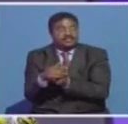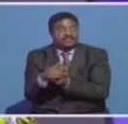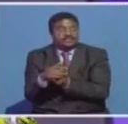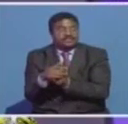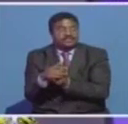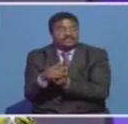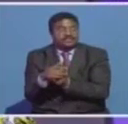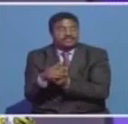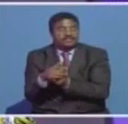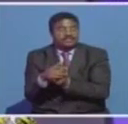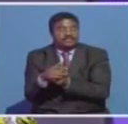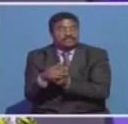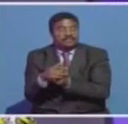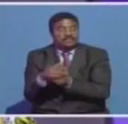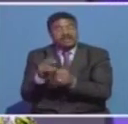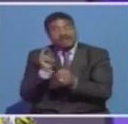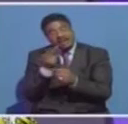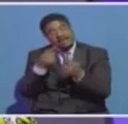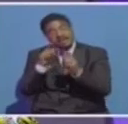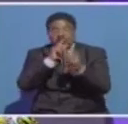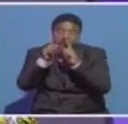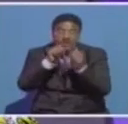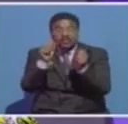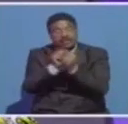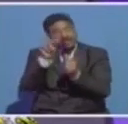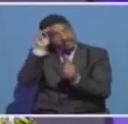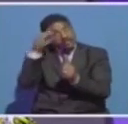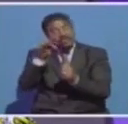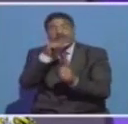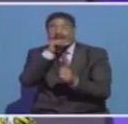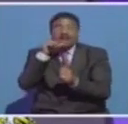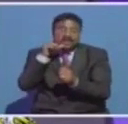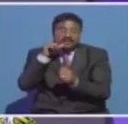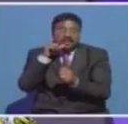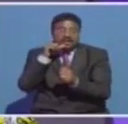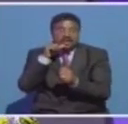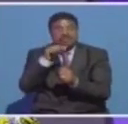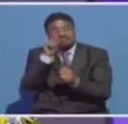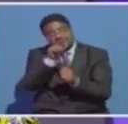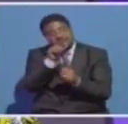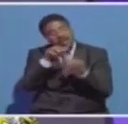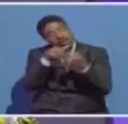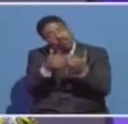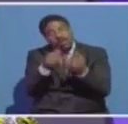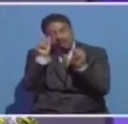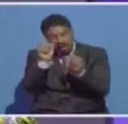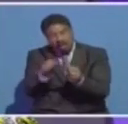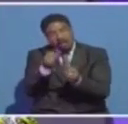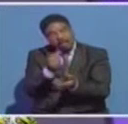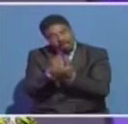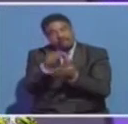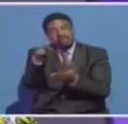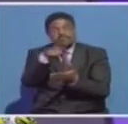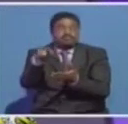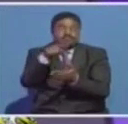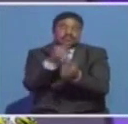it's something that we are talking with Ministry of Agriculture, Ministry of Livestock and Fisheries to see how we can get our people to adopt